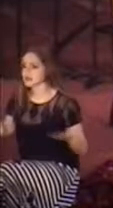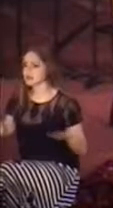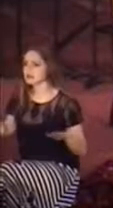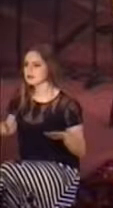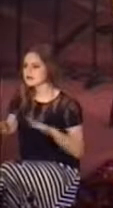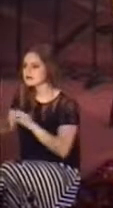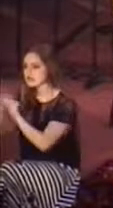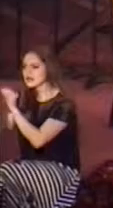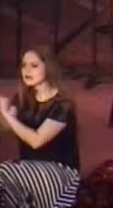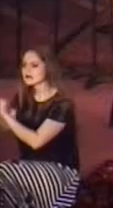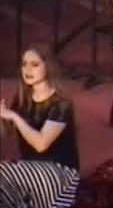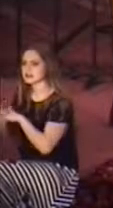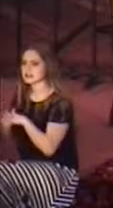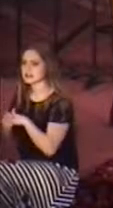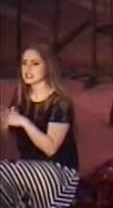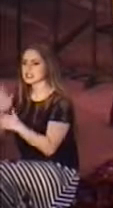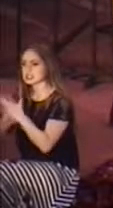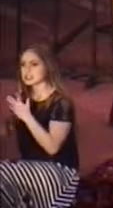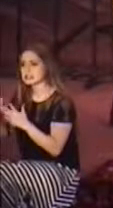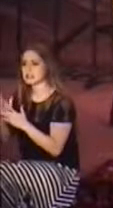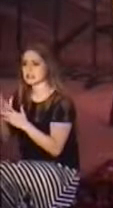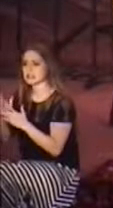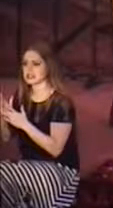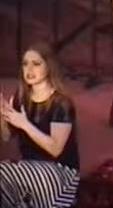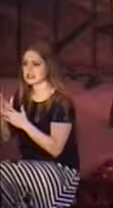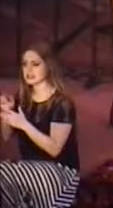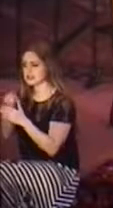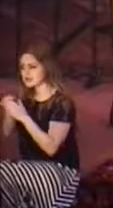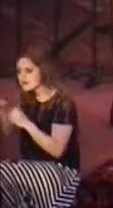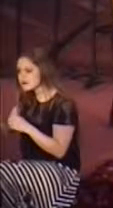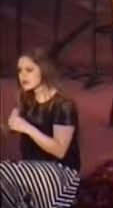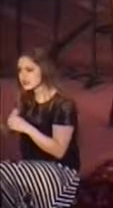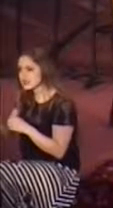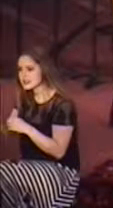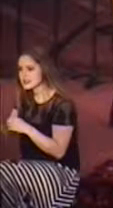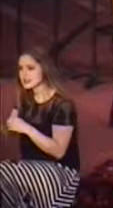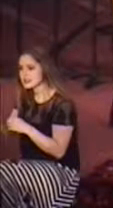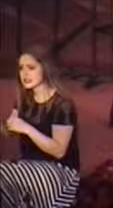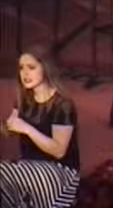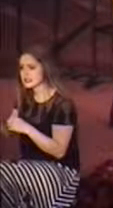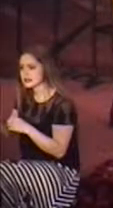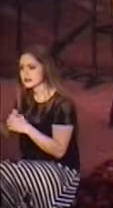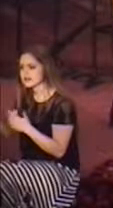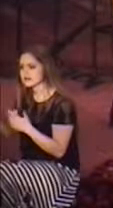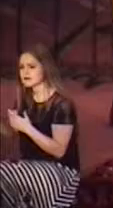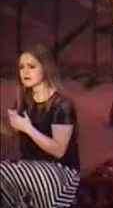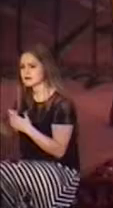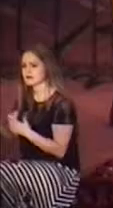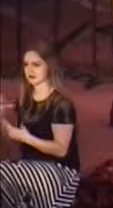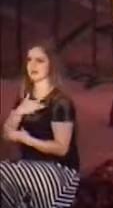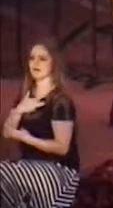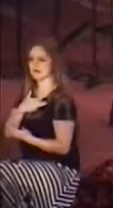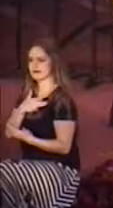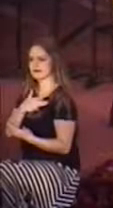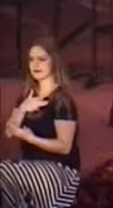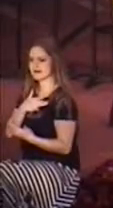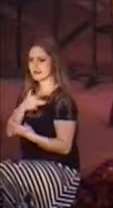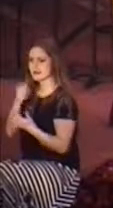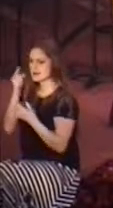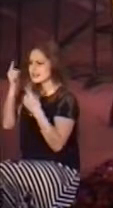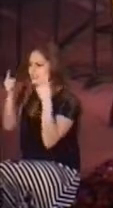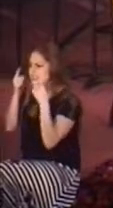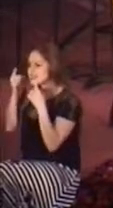nativity planted a seed here. And it was mysterious, and it was kind of warm, it was inviting. It